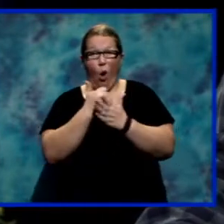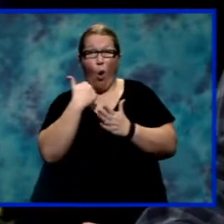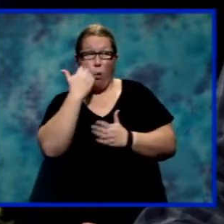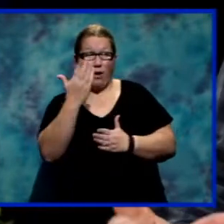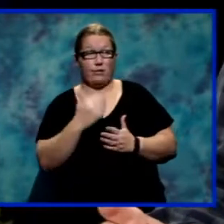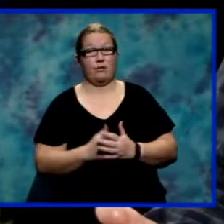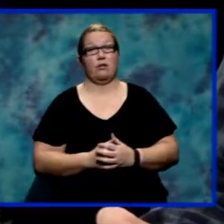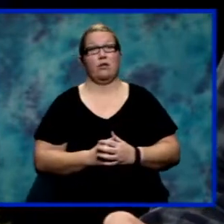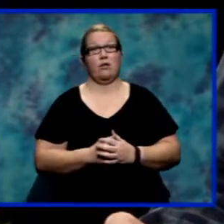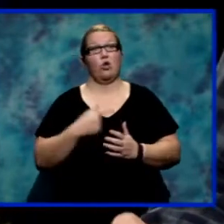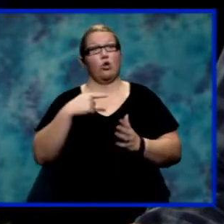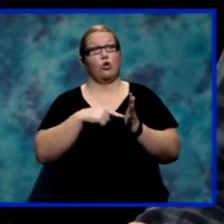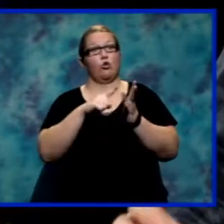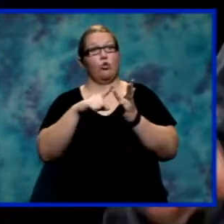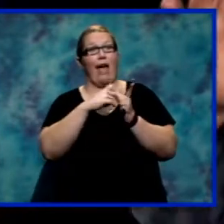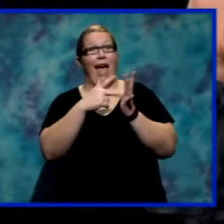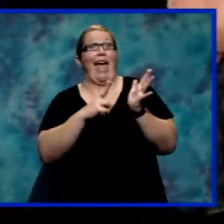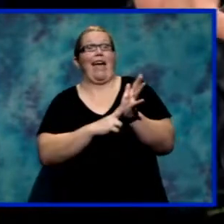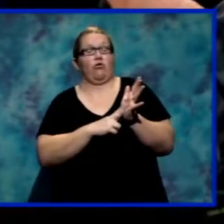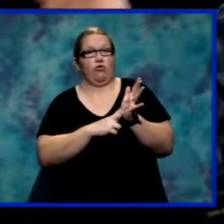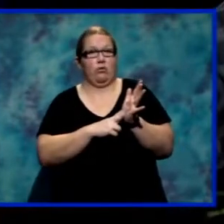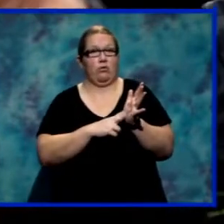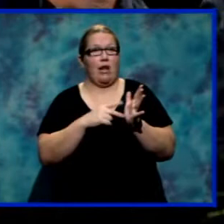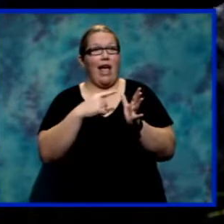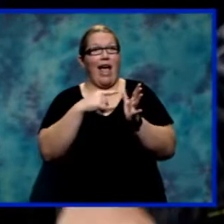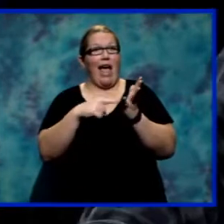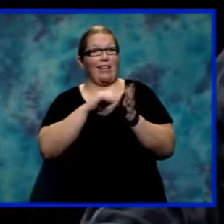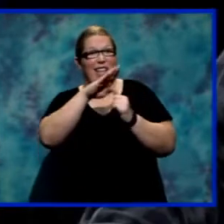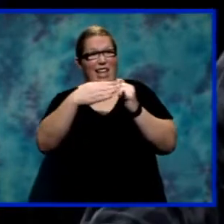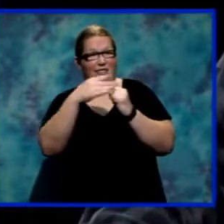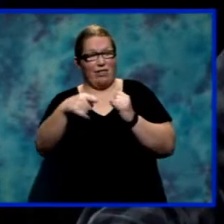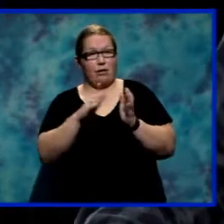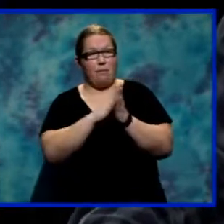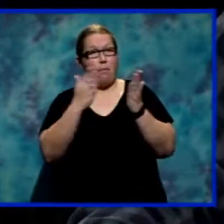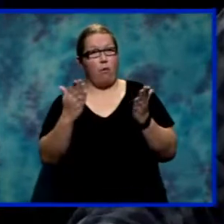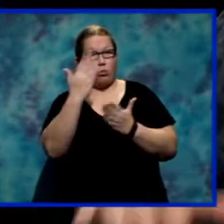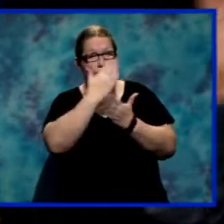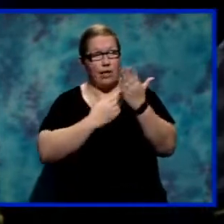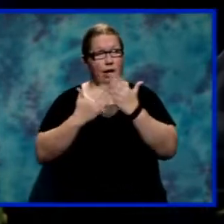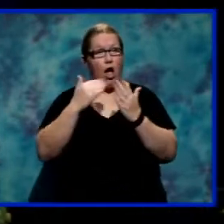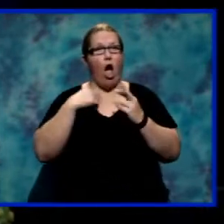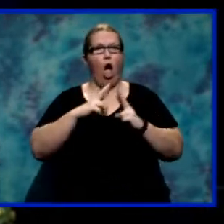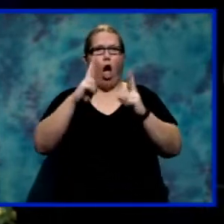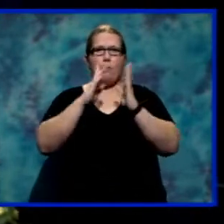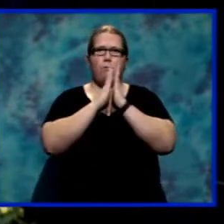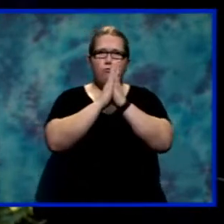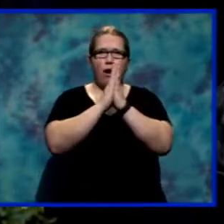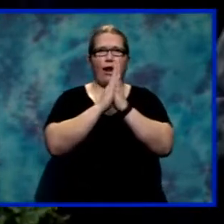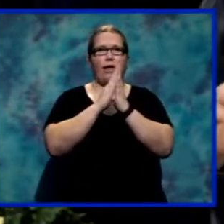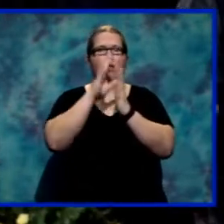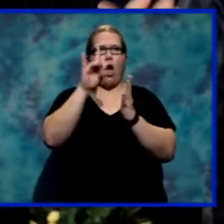to action at the conclusion of this Bible study. And I hope and pray that the Holy Spirit will work on your